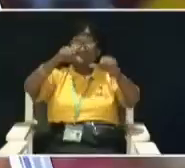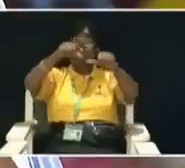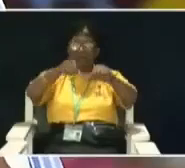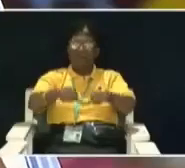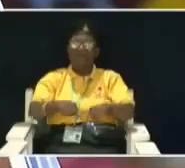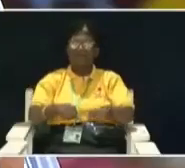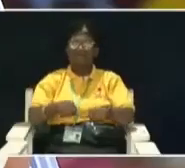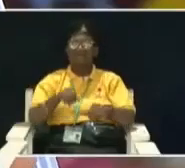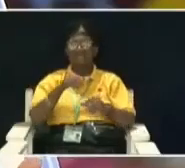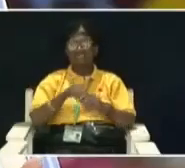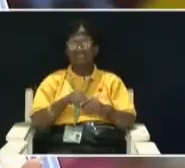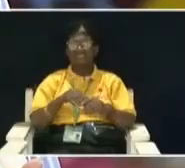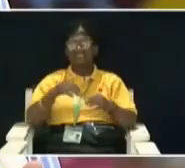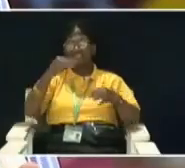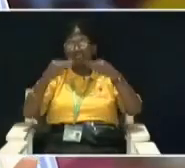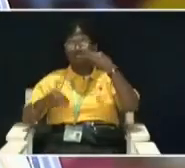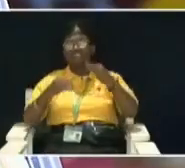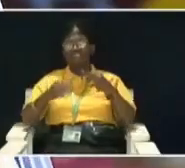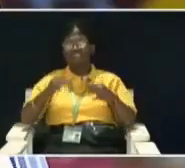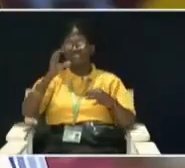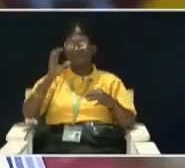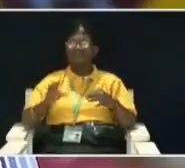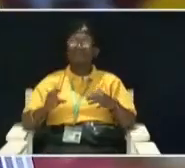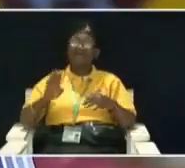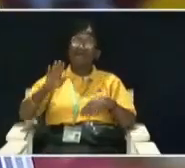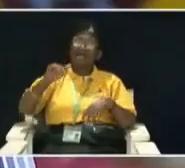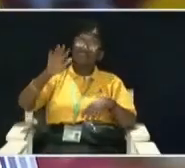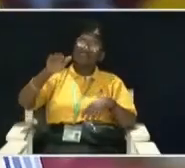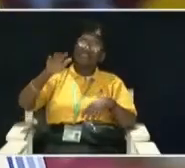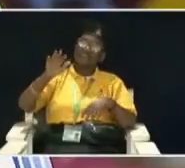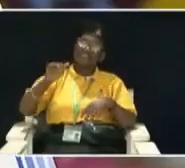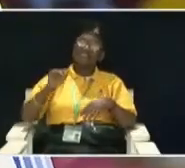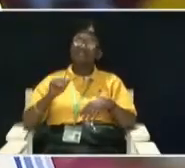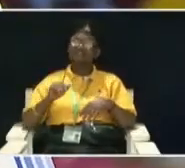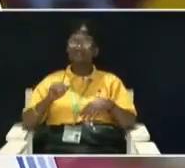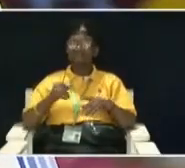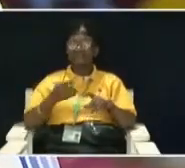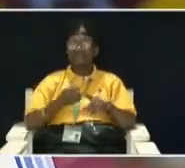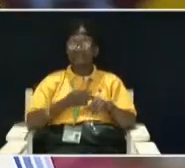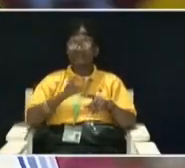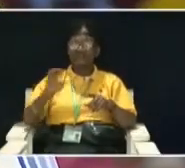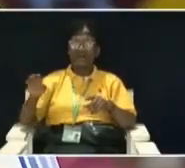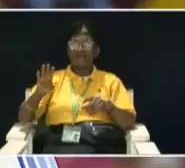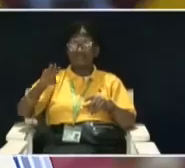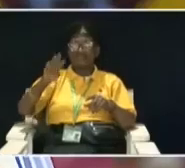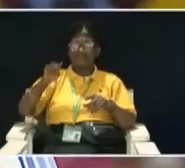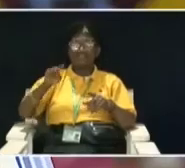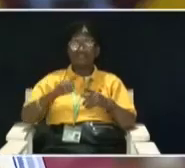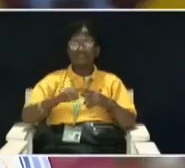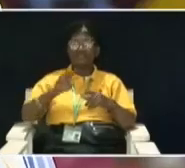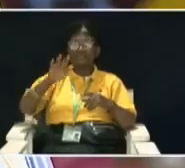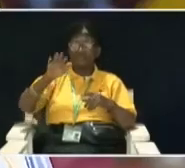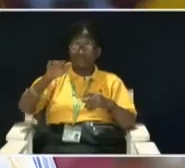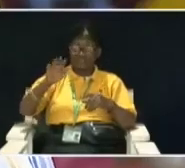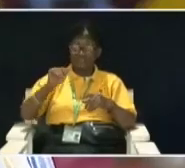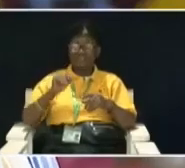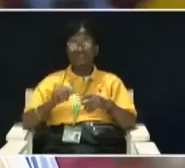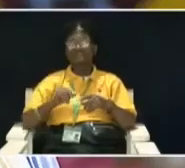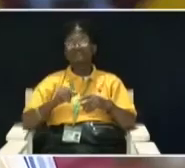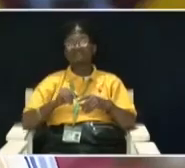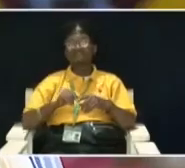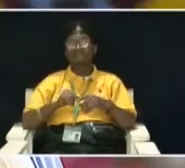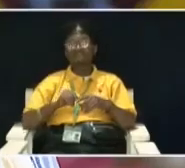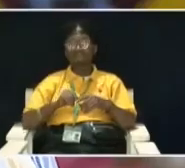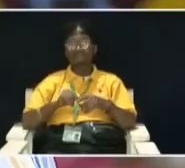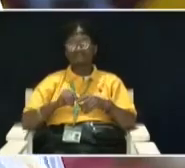In Judges chapter 15, Judges 15, from verse 14 to 15, Judges 15 from verse